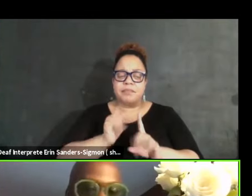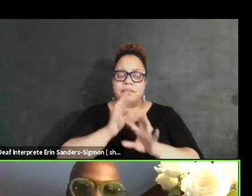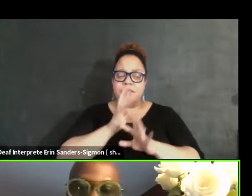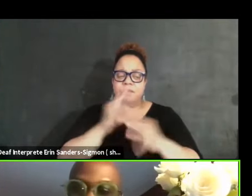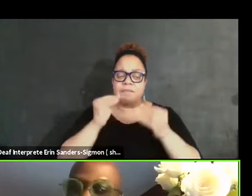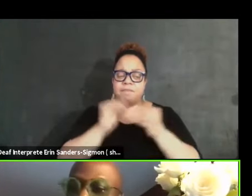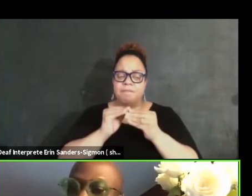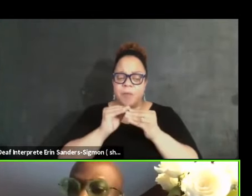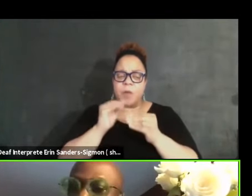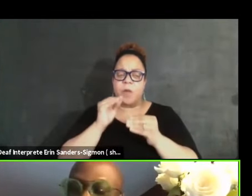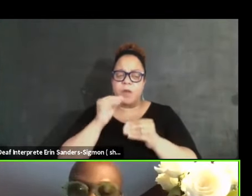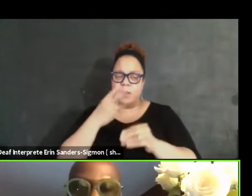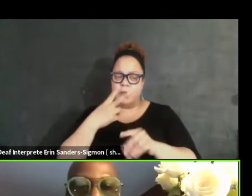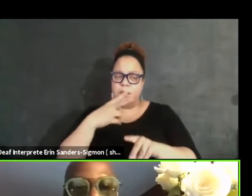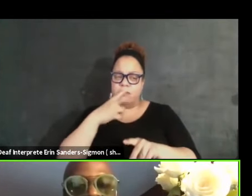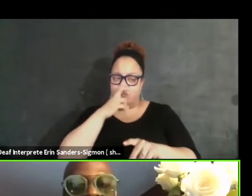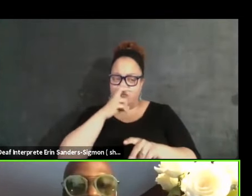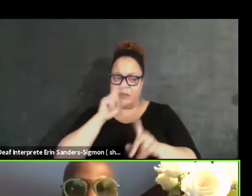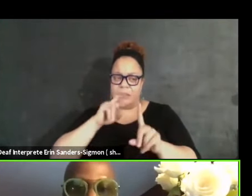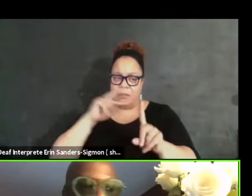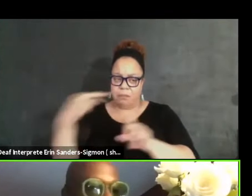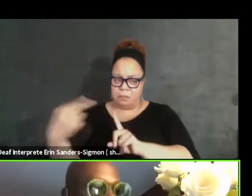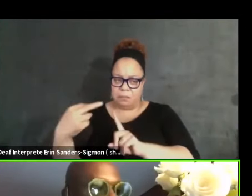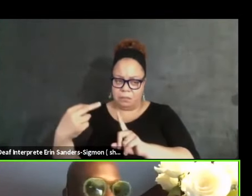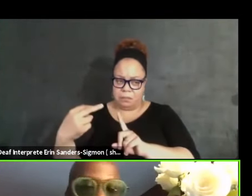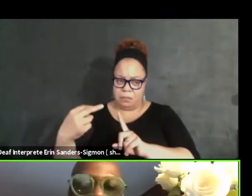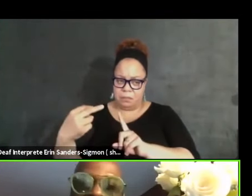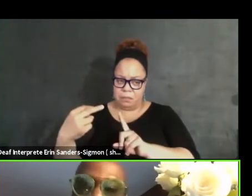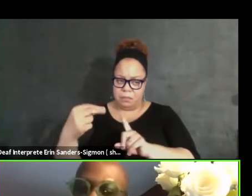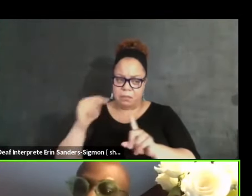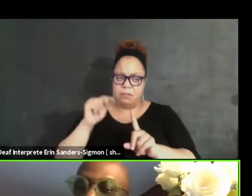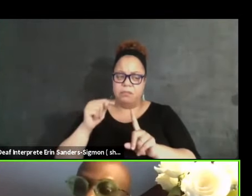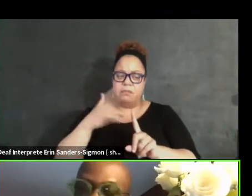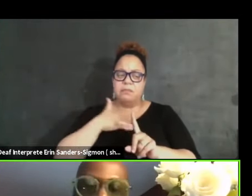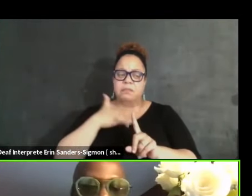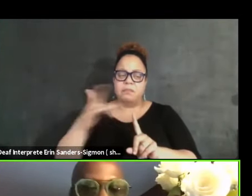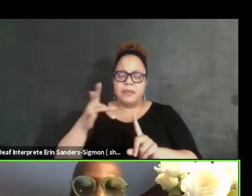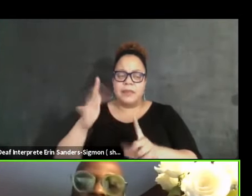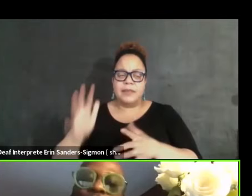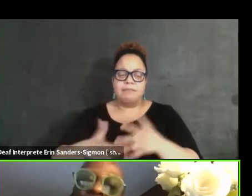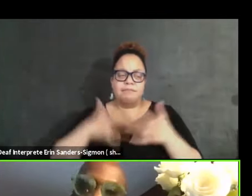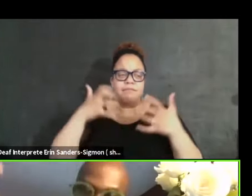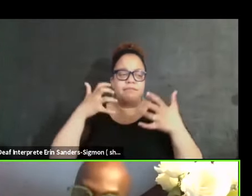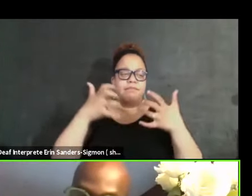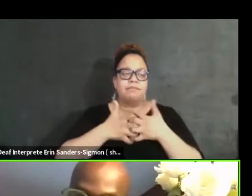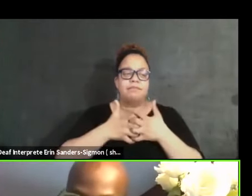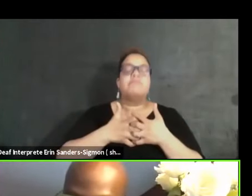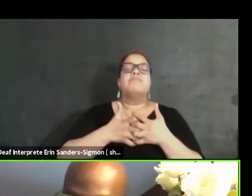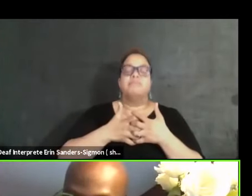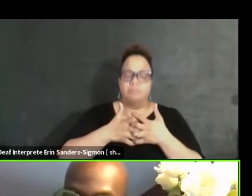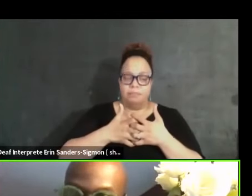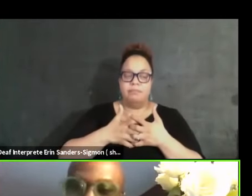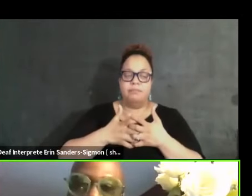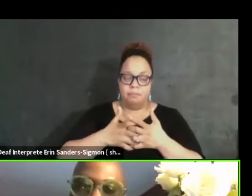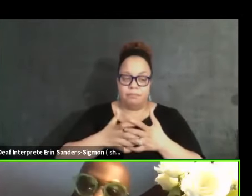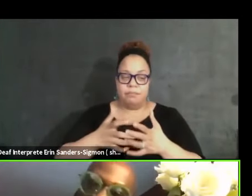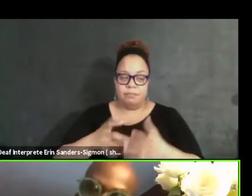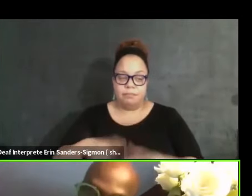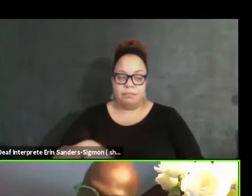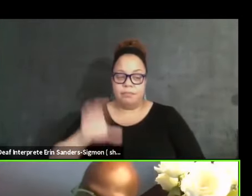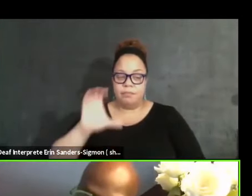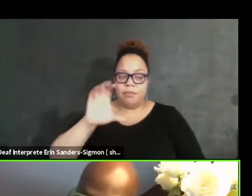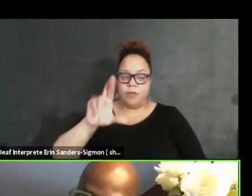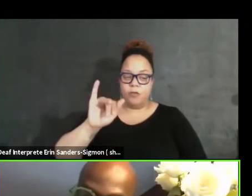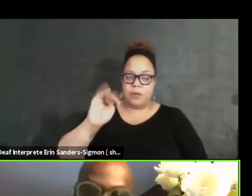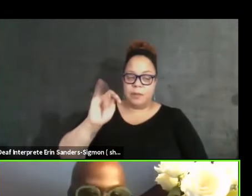in alignment with the historical marginalization and criminalization of the Black body. Those are not her beliefs. She is